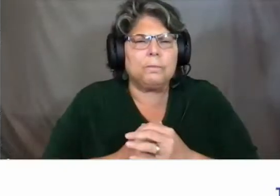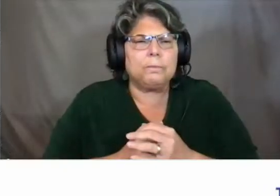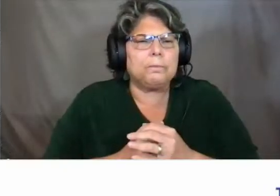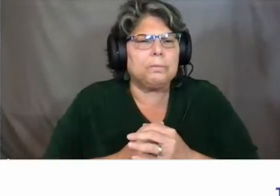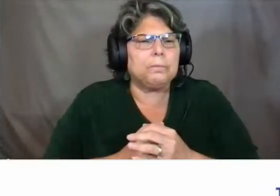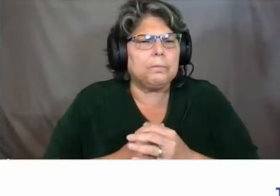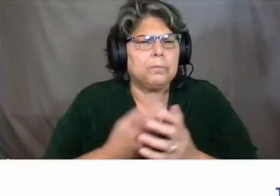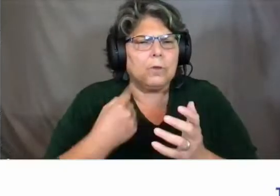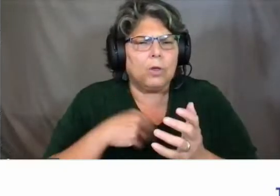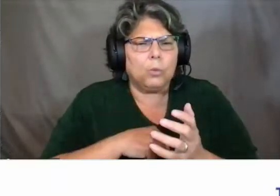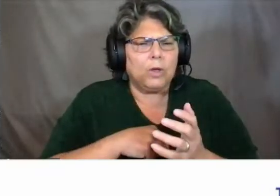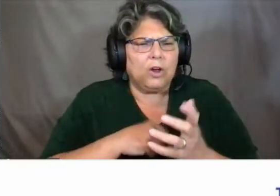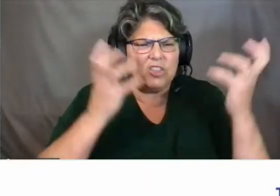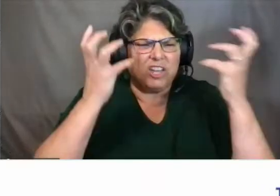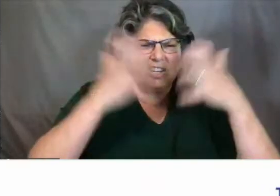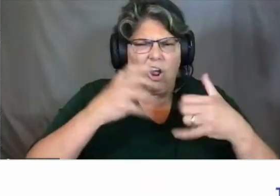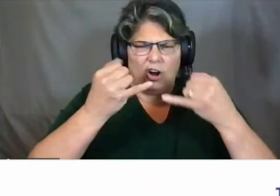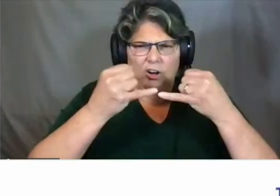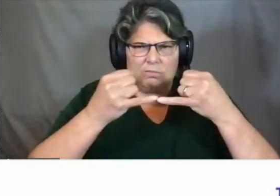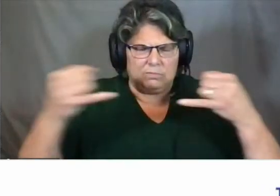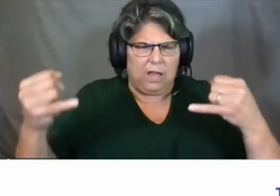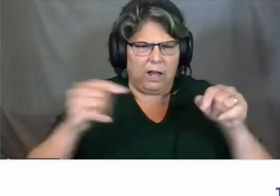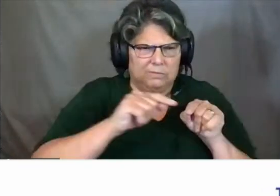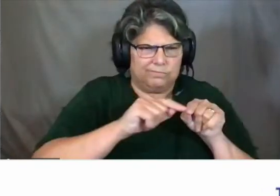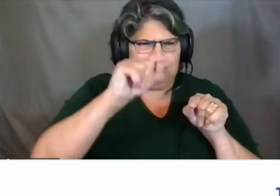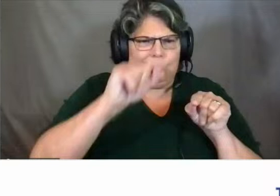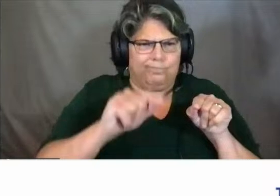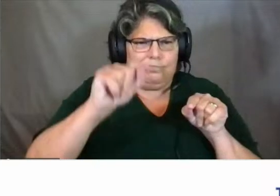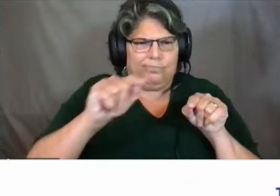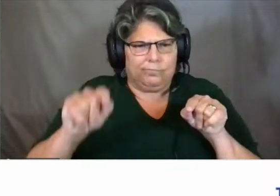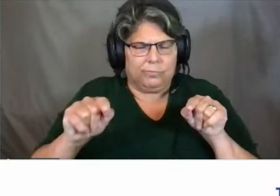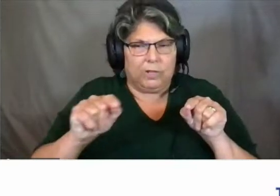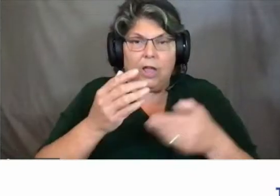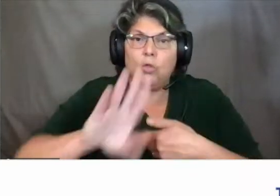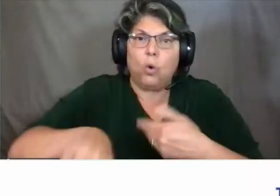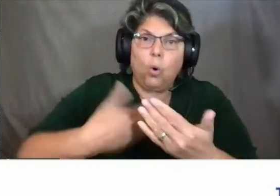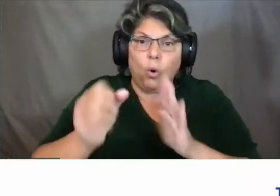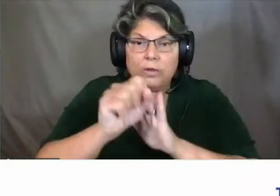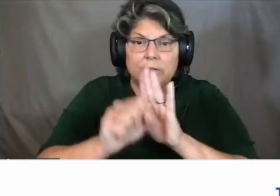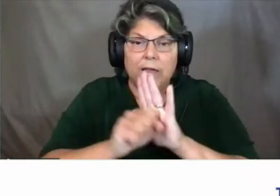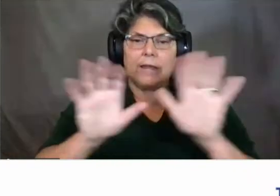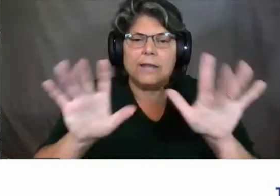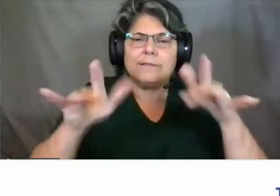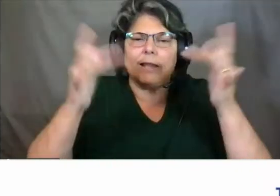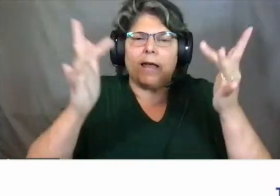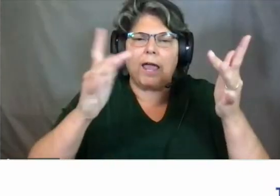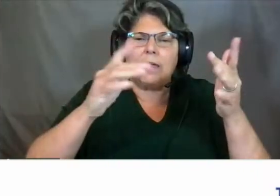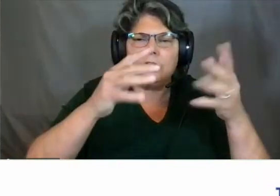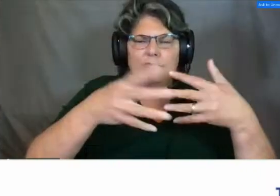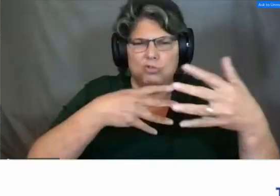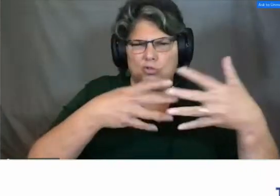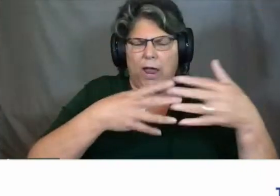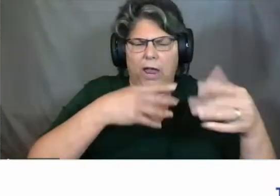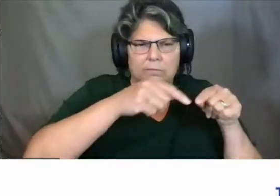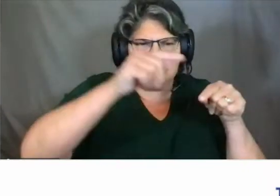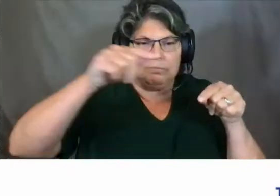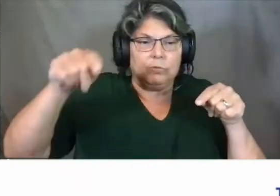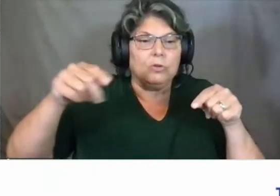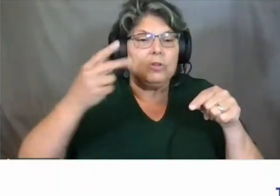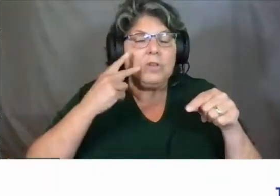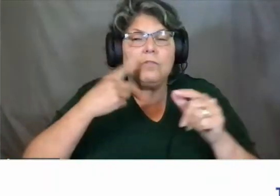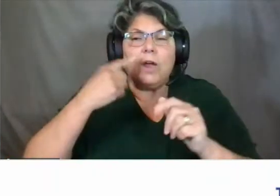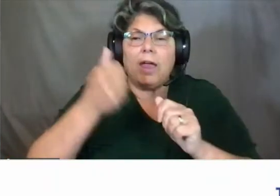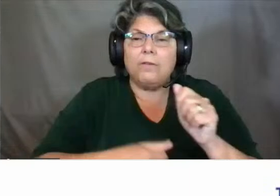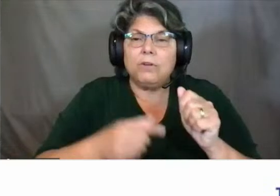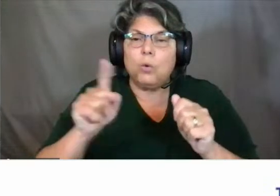the dark line and the state is the light gray line. And we can see that the testing rate per 100,000